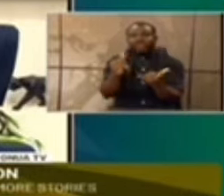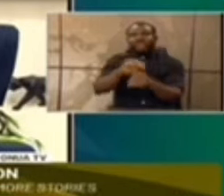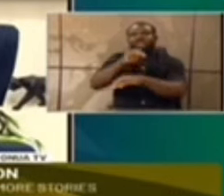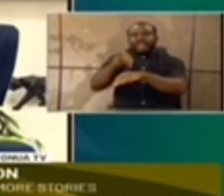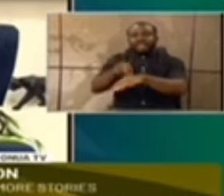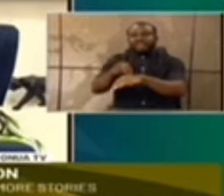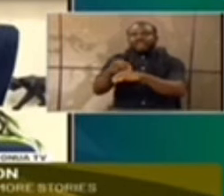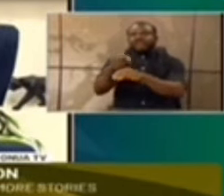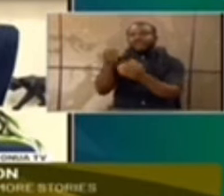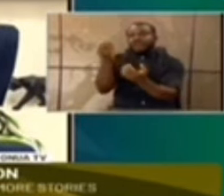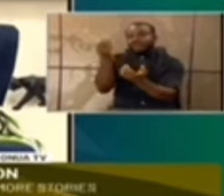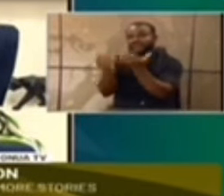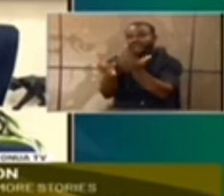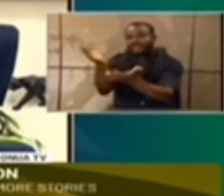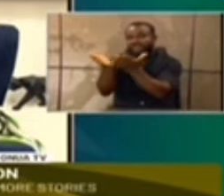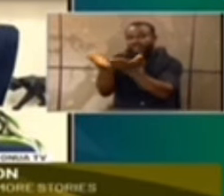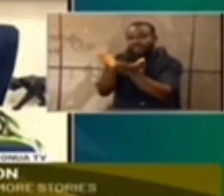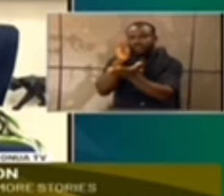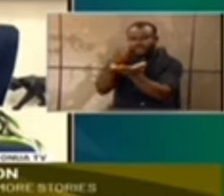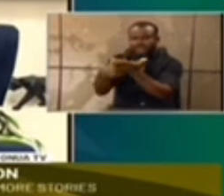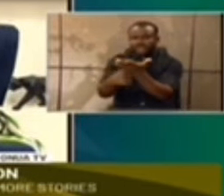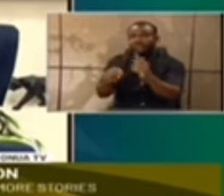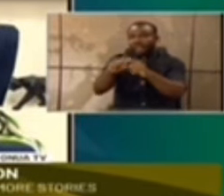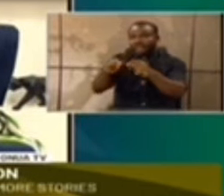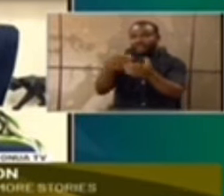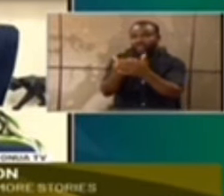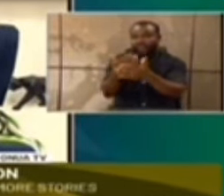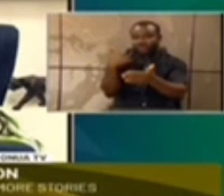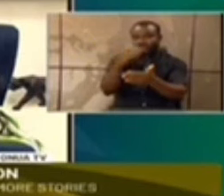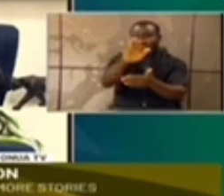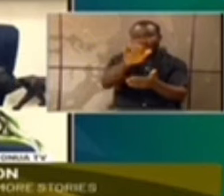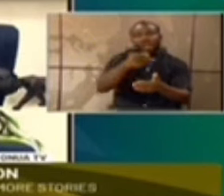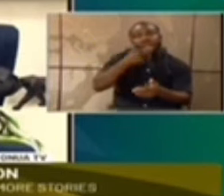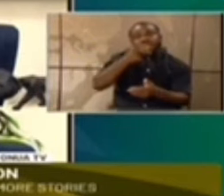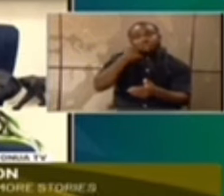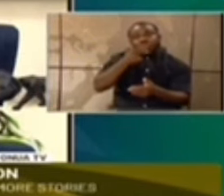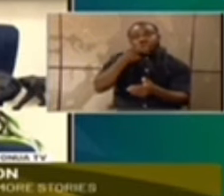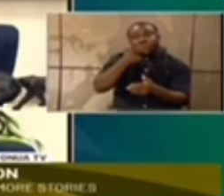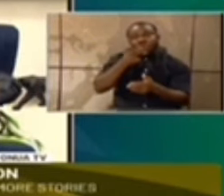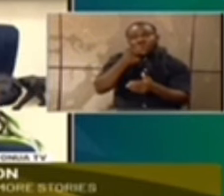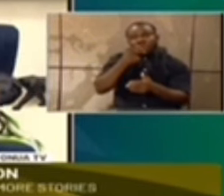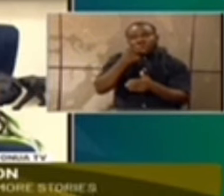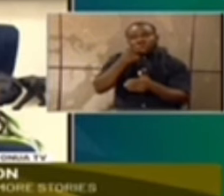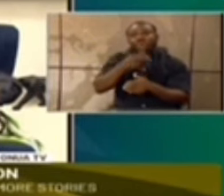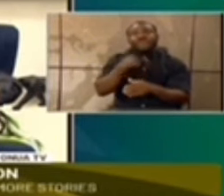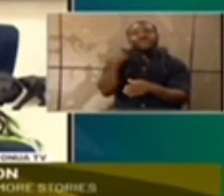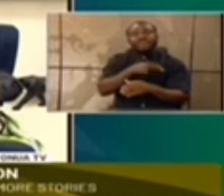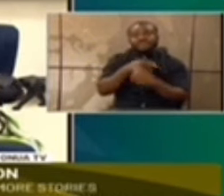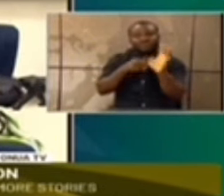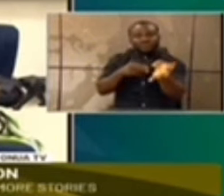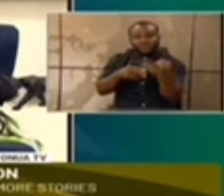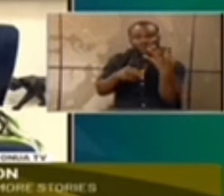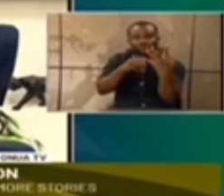Abuja mama kwa mama famla ke black media. Abuja captain kwa just smart e dey go full pam. A tell na adwene e dey achere